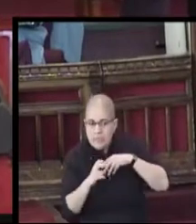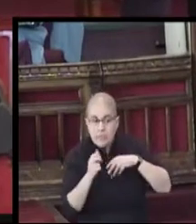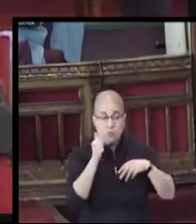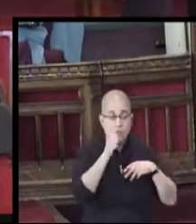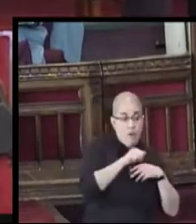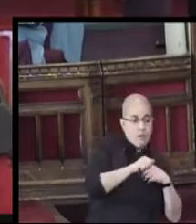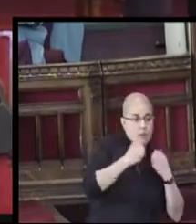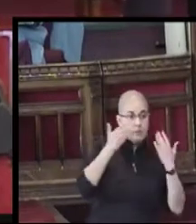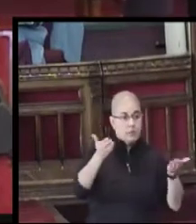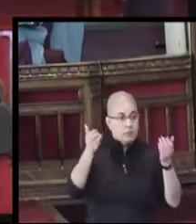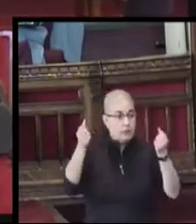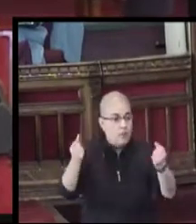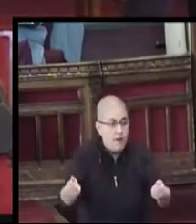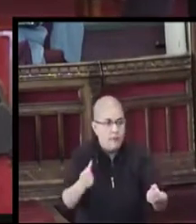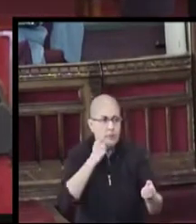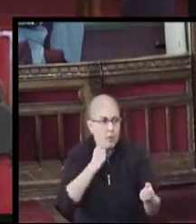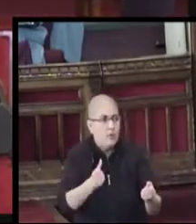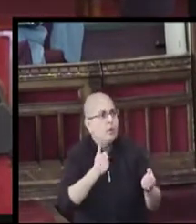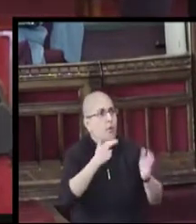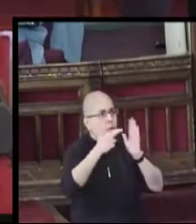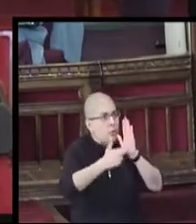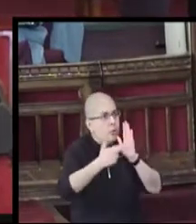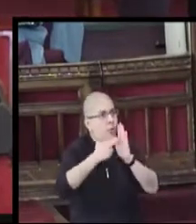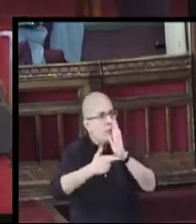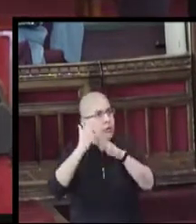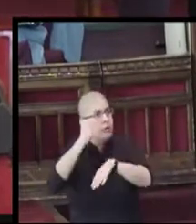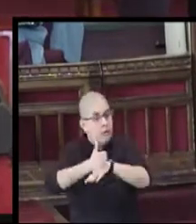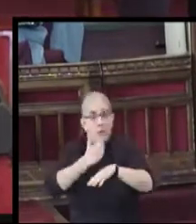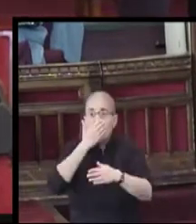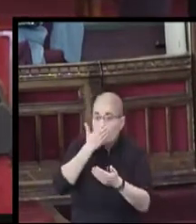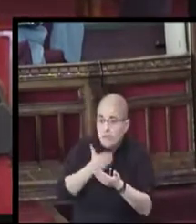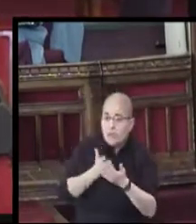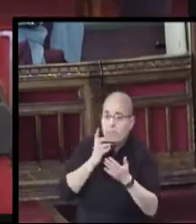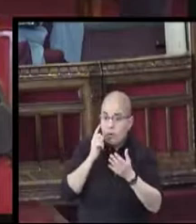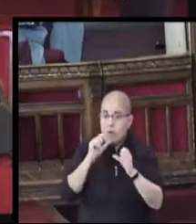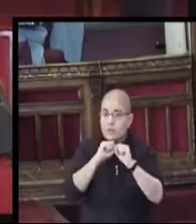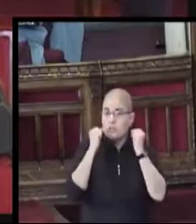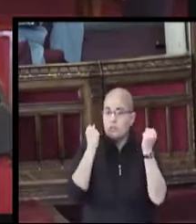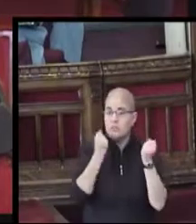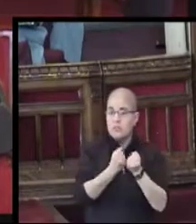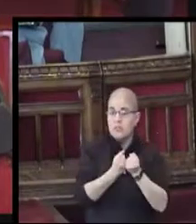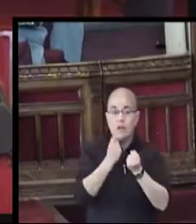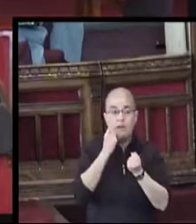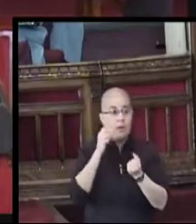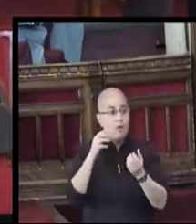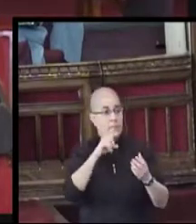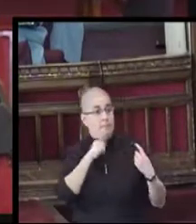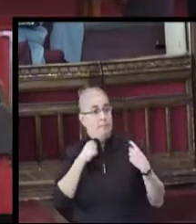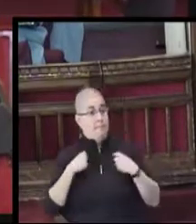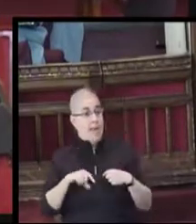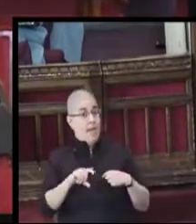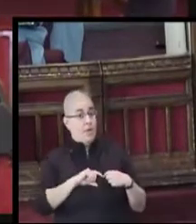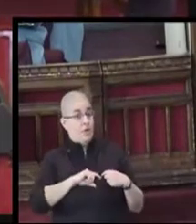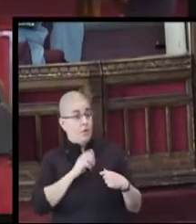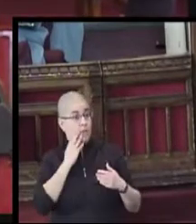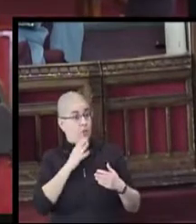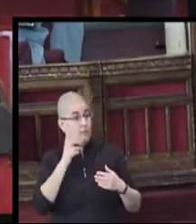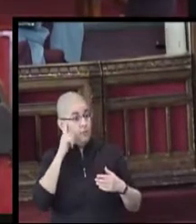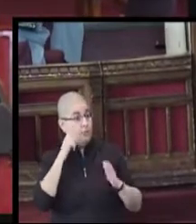influence. These are good rules for society, good rules for mayors.